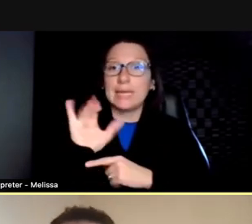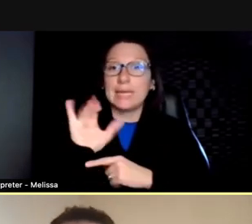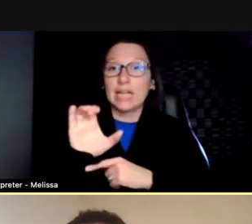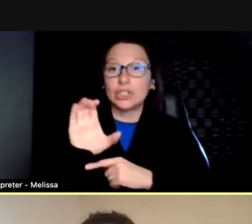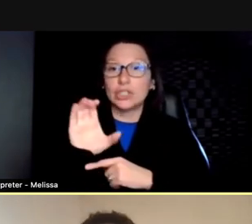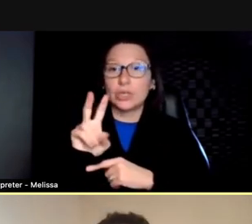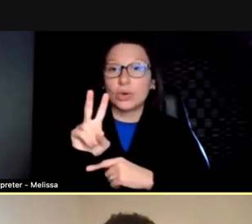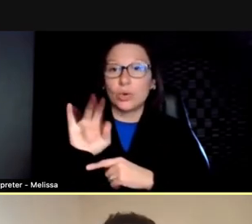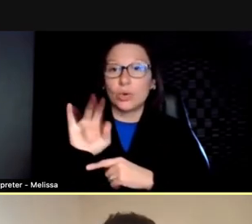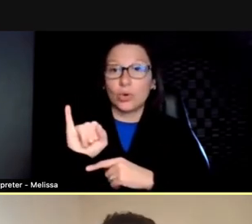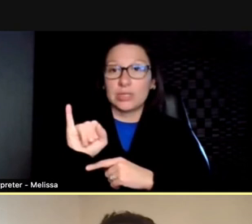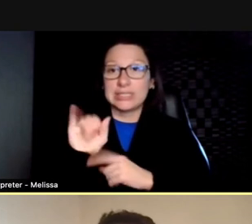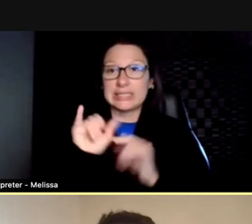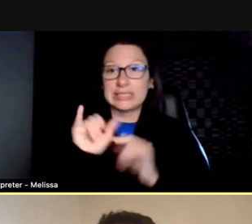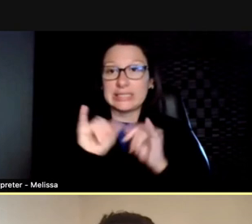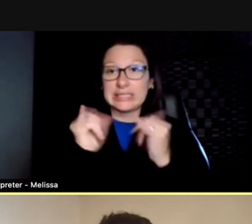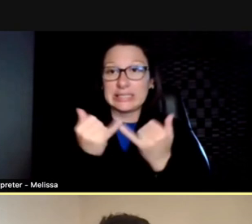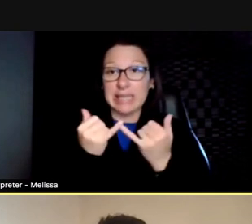Society website,